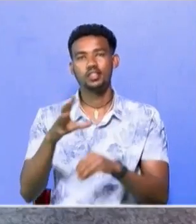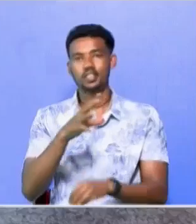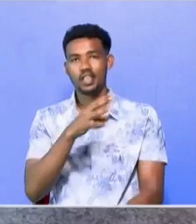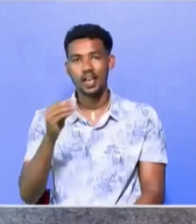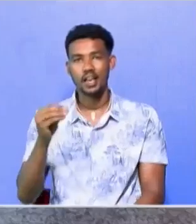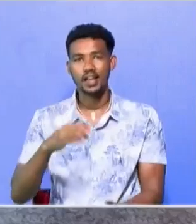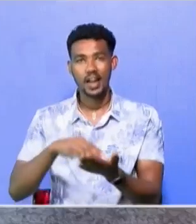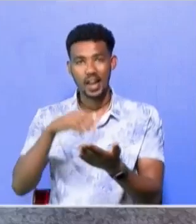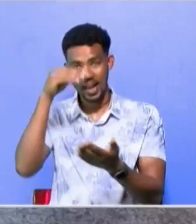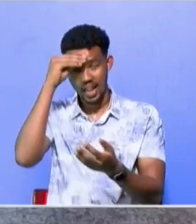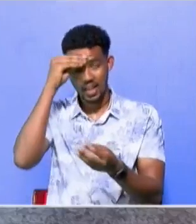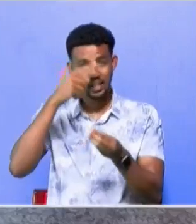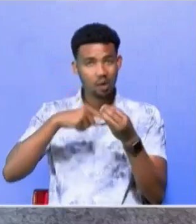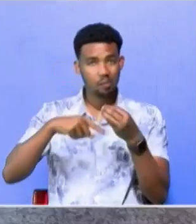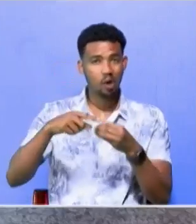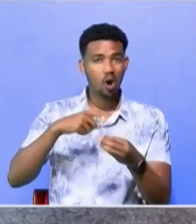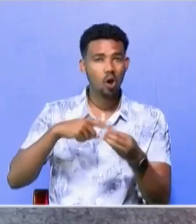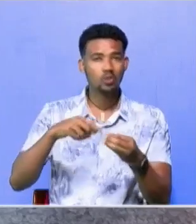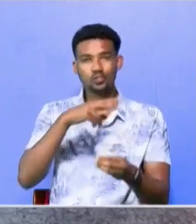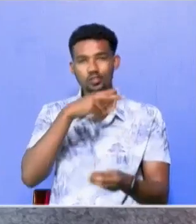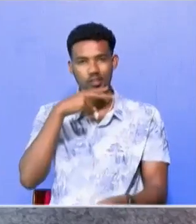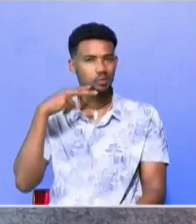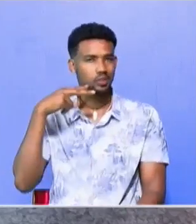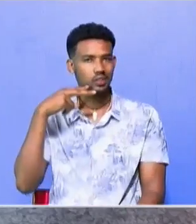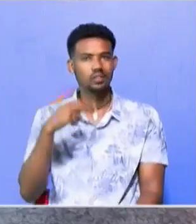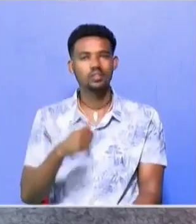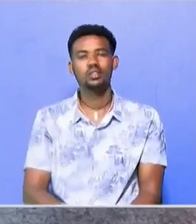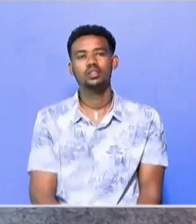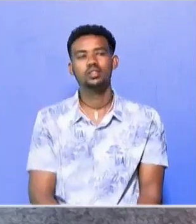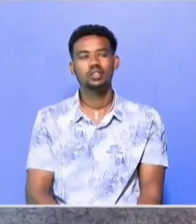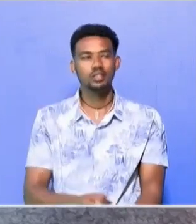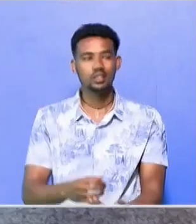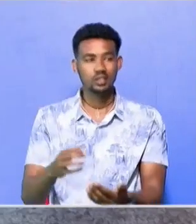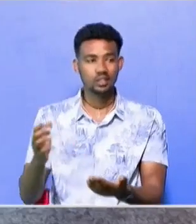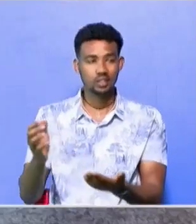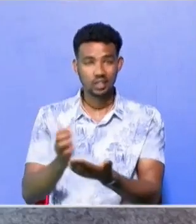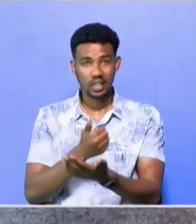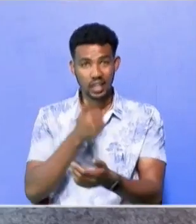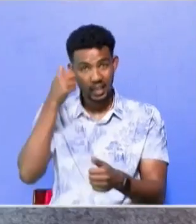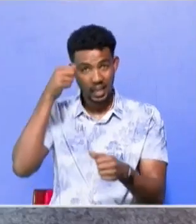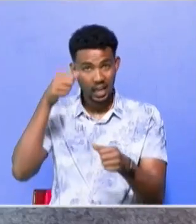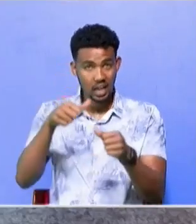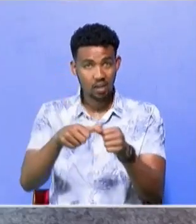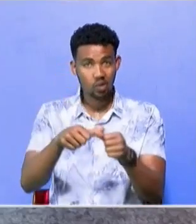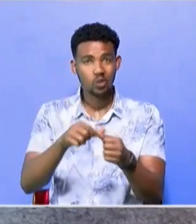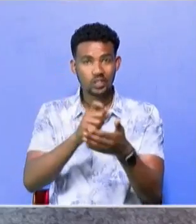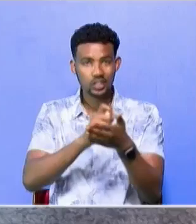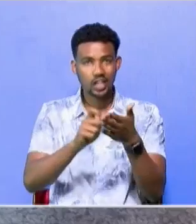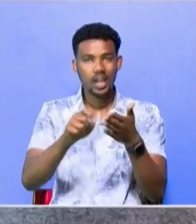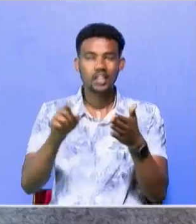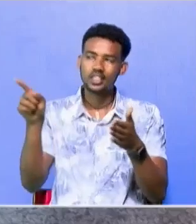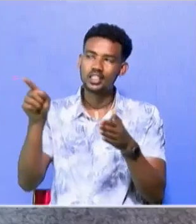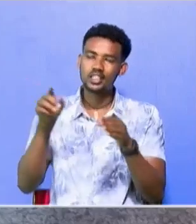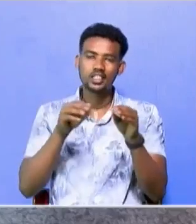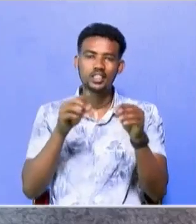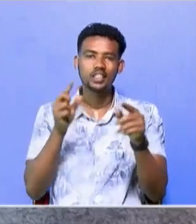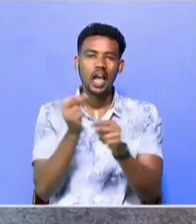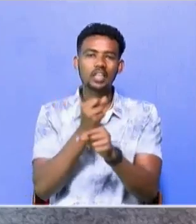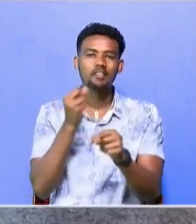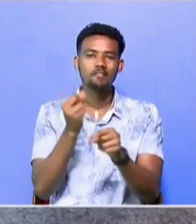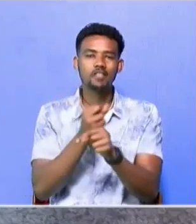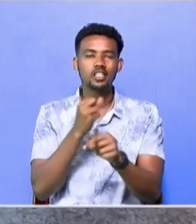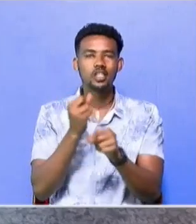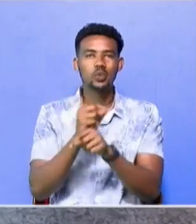and learn more about verbs. Take a note and write these activity questions.